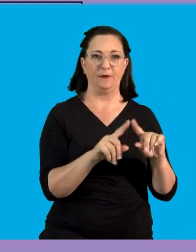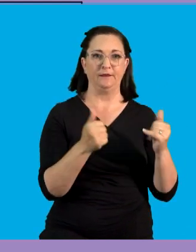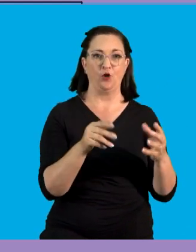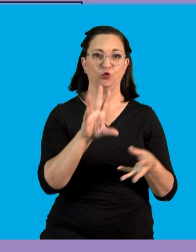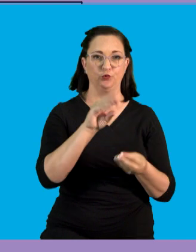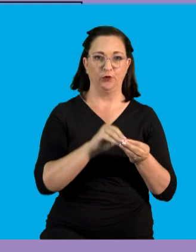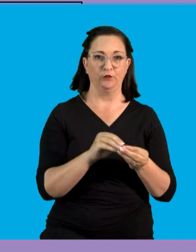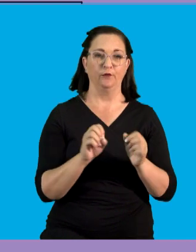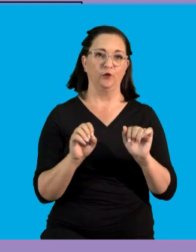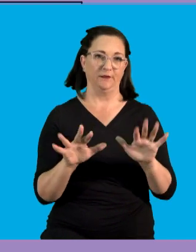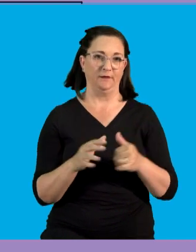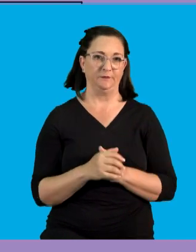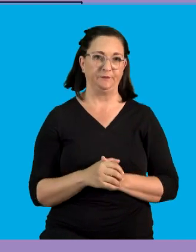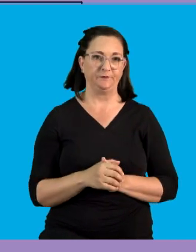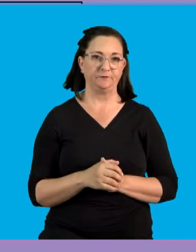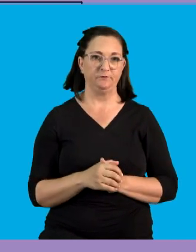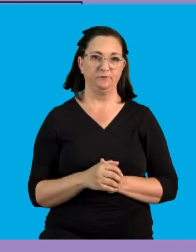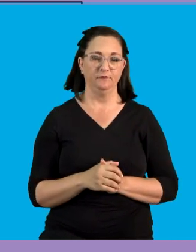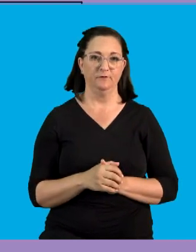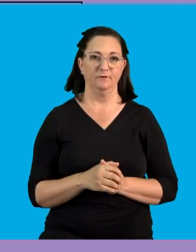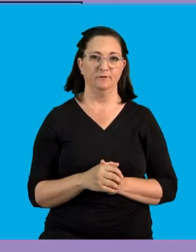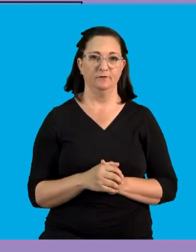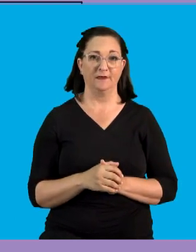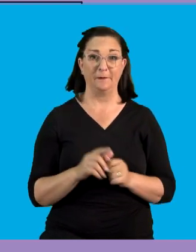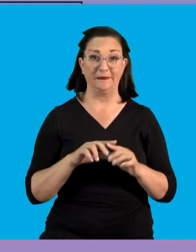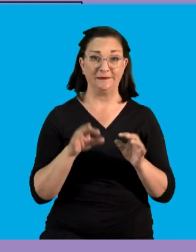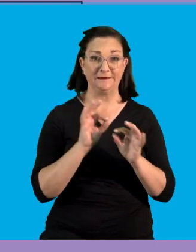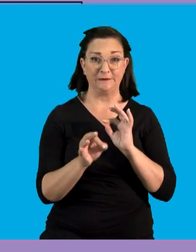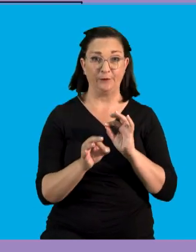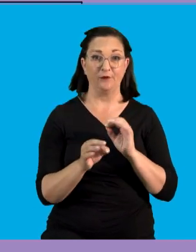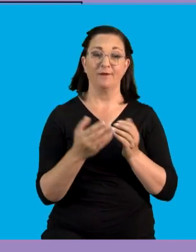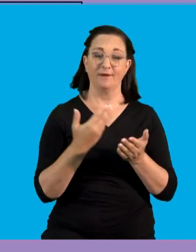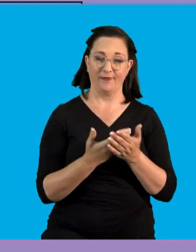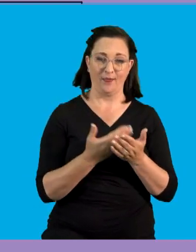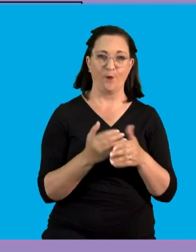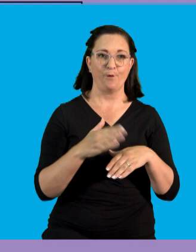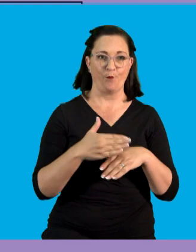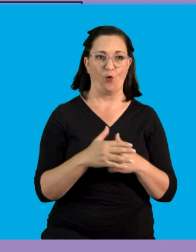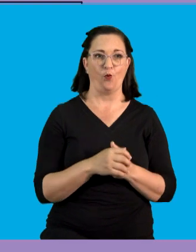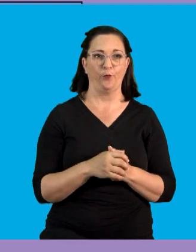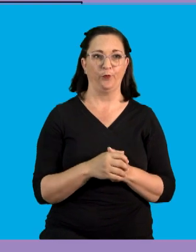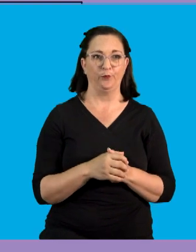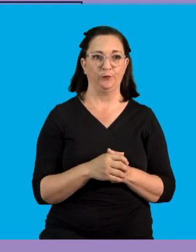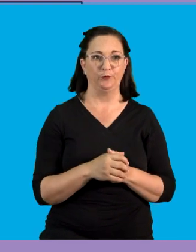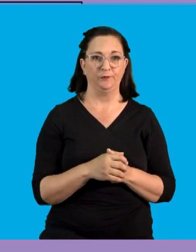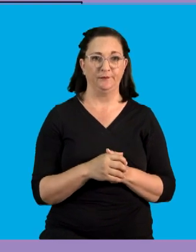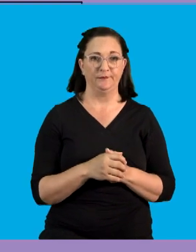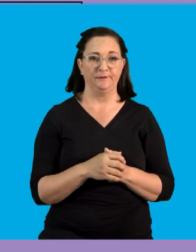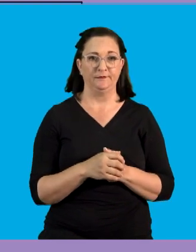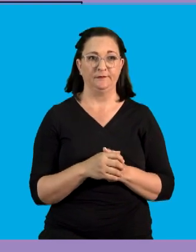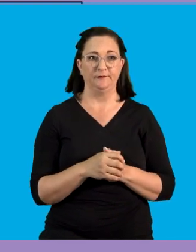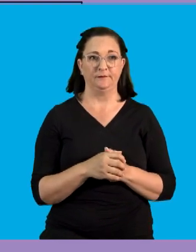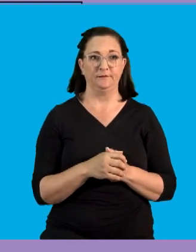a total of 10 pieces. But again, that is still not its simplest form. We can go further and take that one